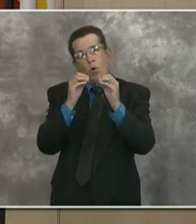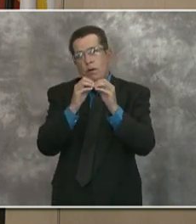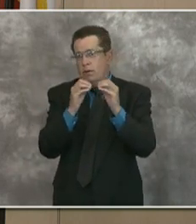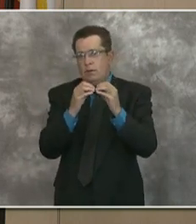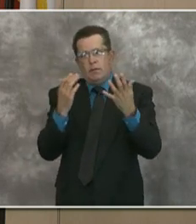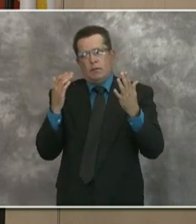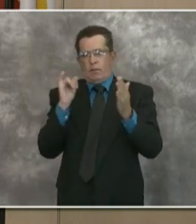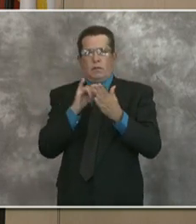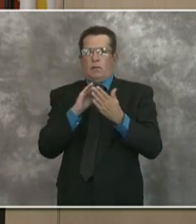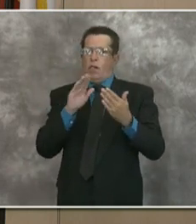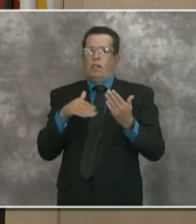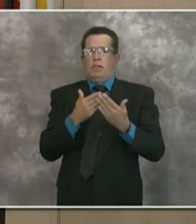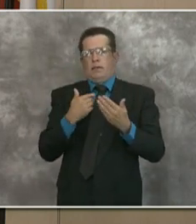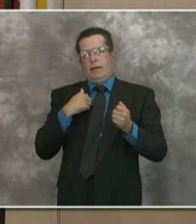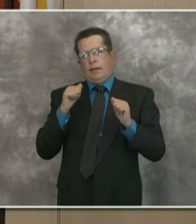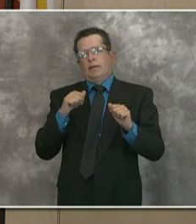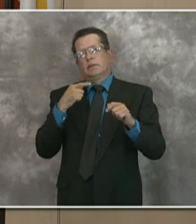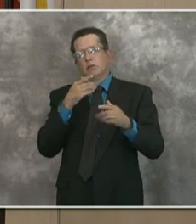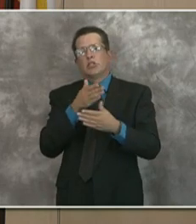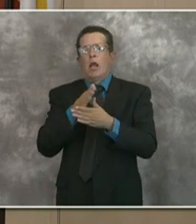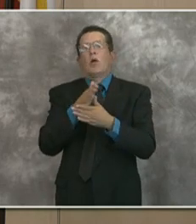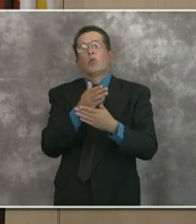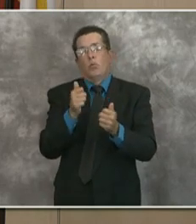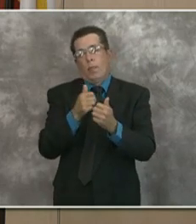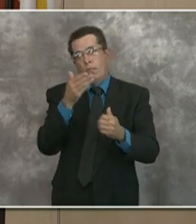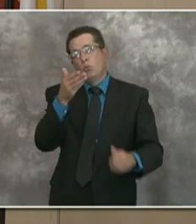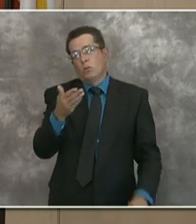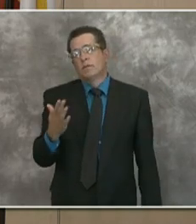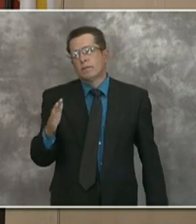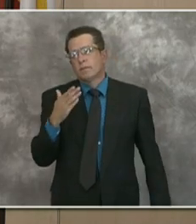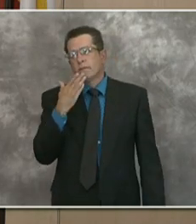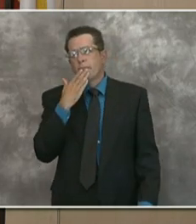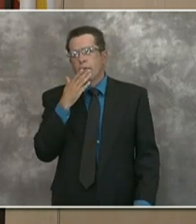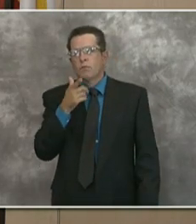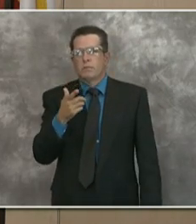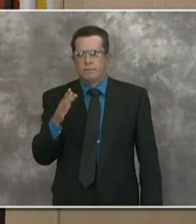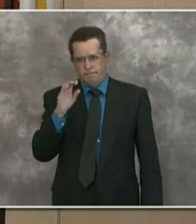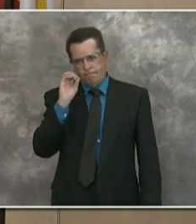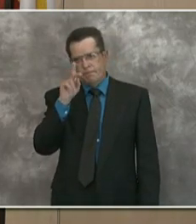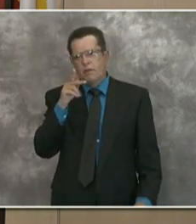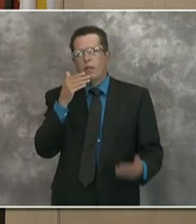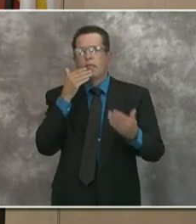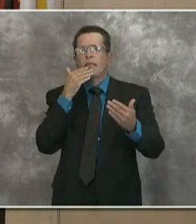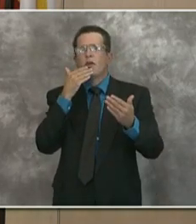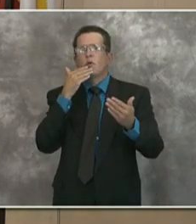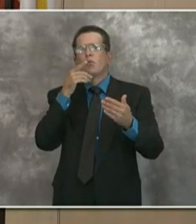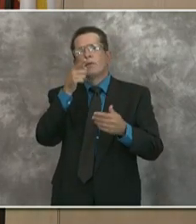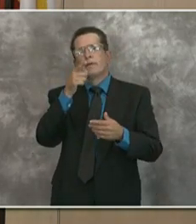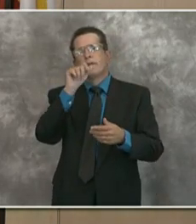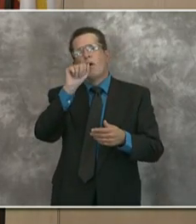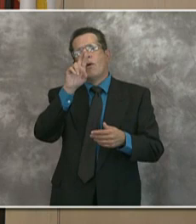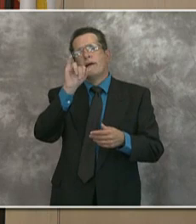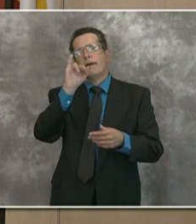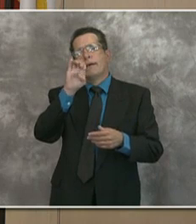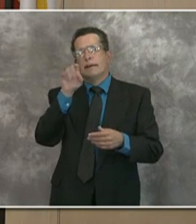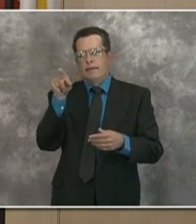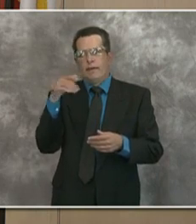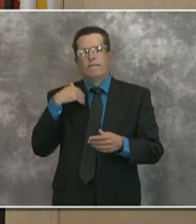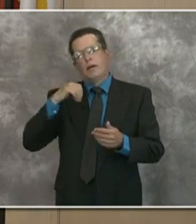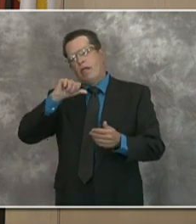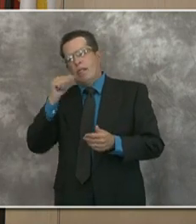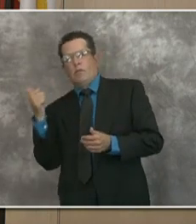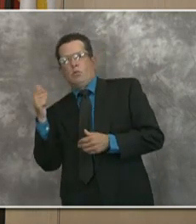as much information as we will share. Thank you. Okay. And a quick follow-up. What advice?